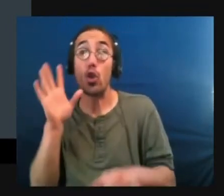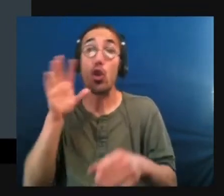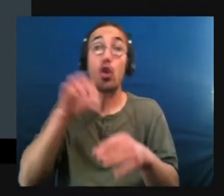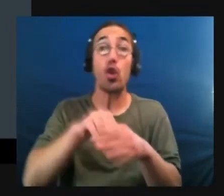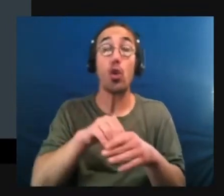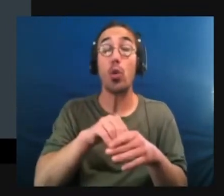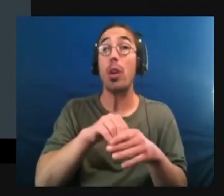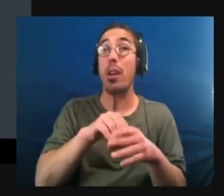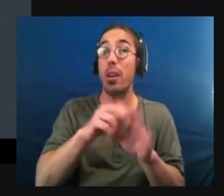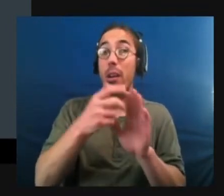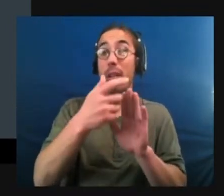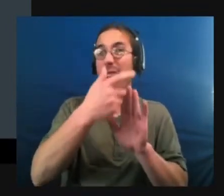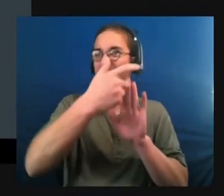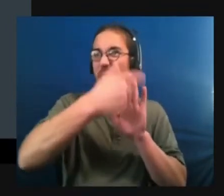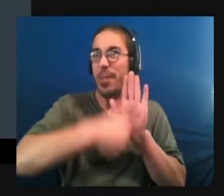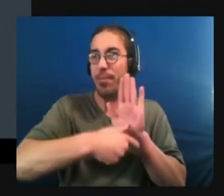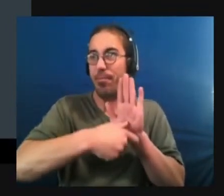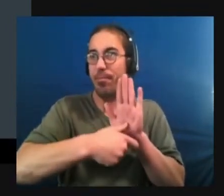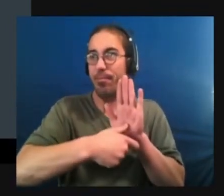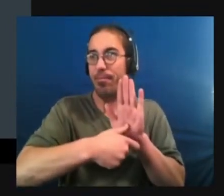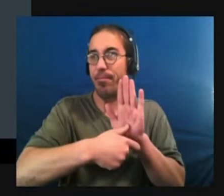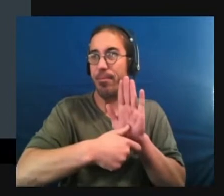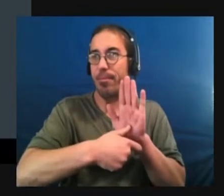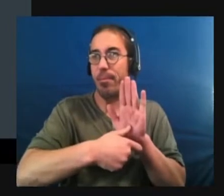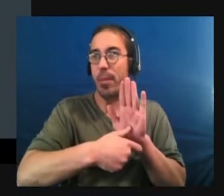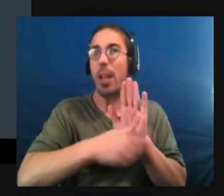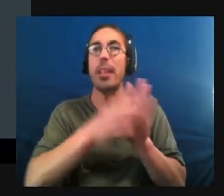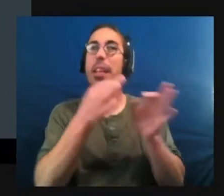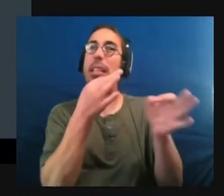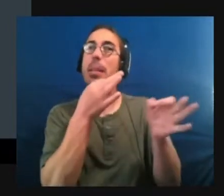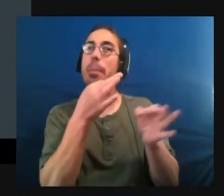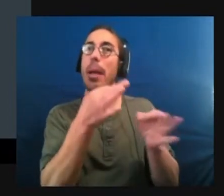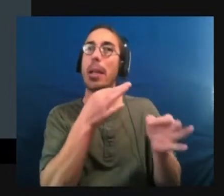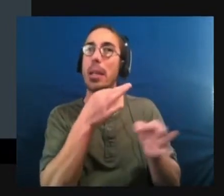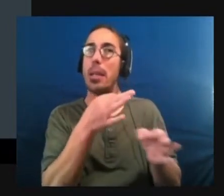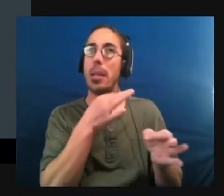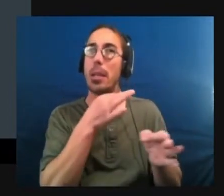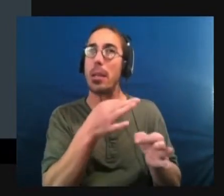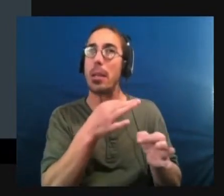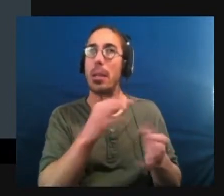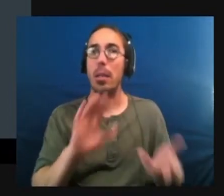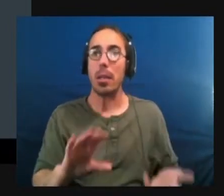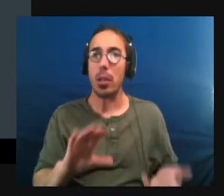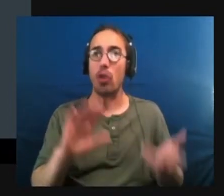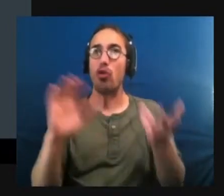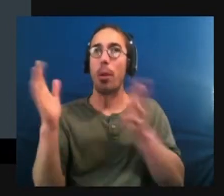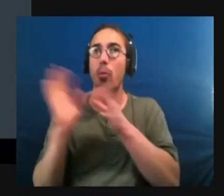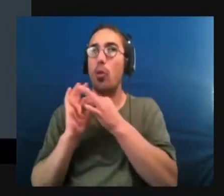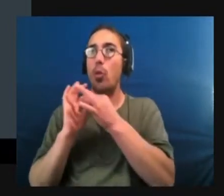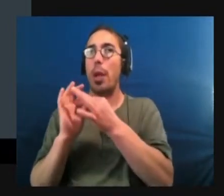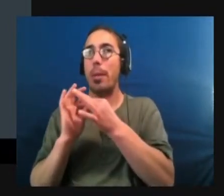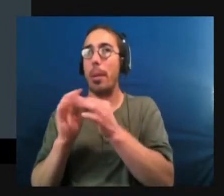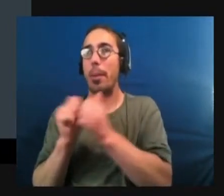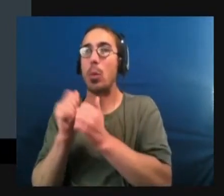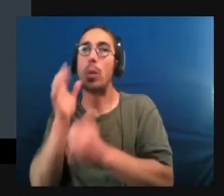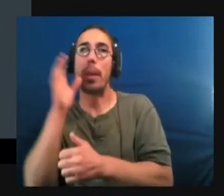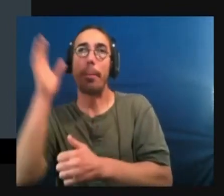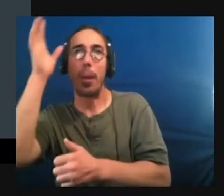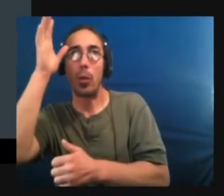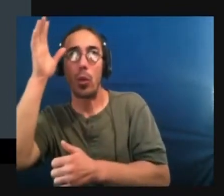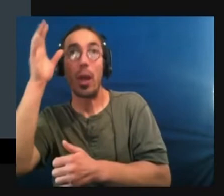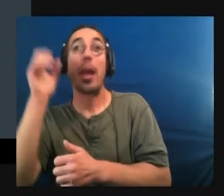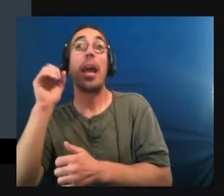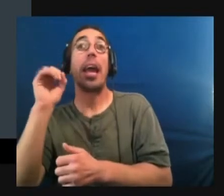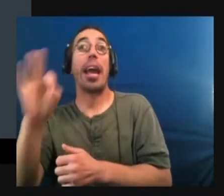literature, a lot of the early literature talked about the disrupted relationship between parents if they acknowledged